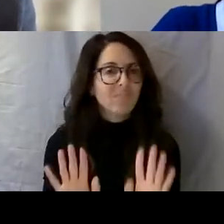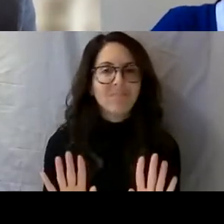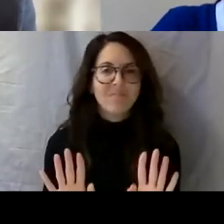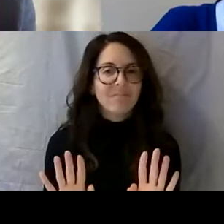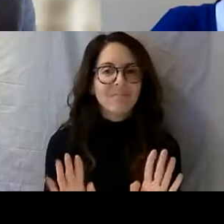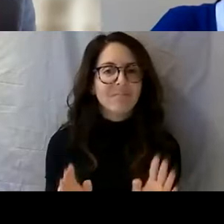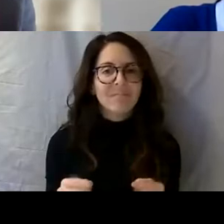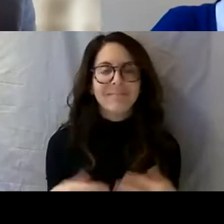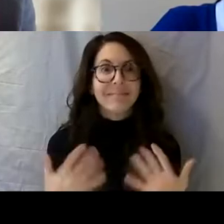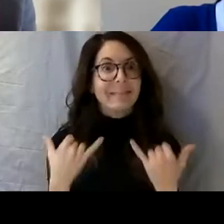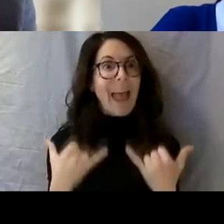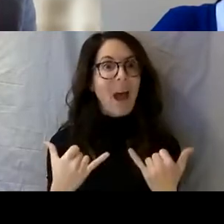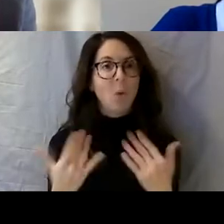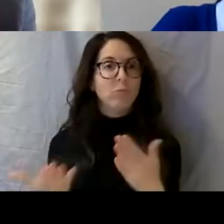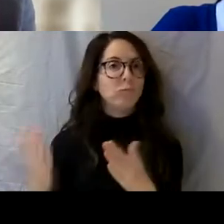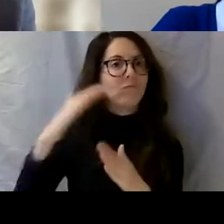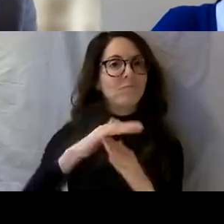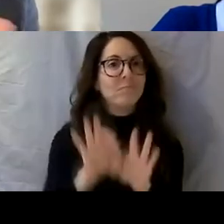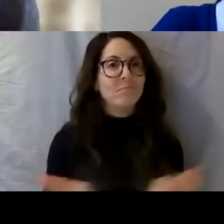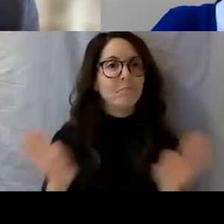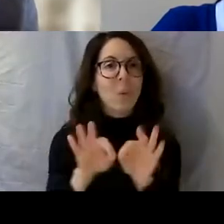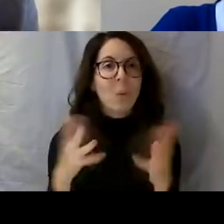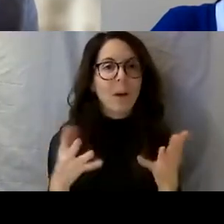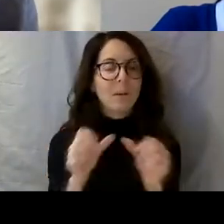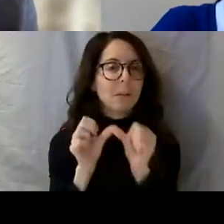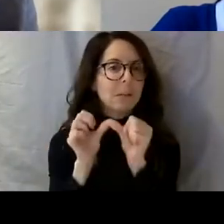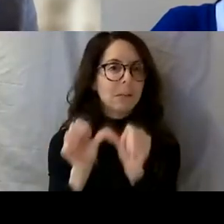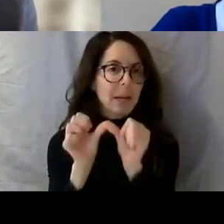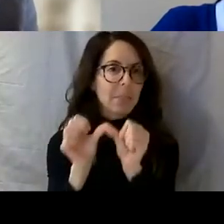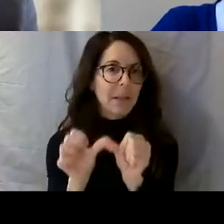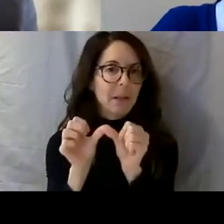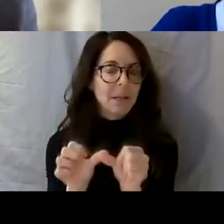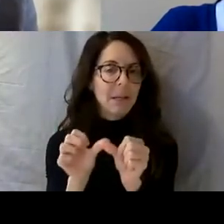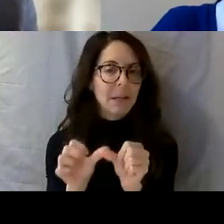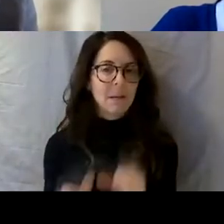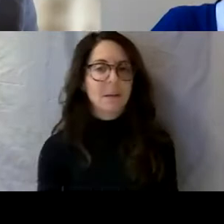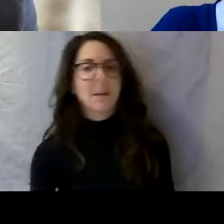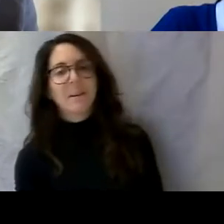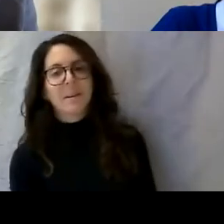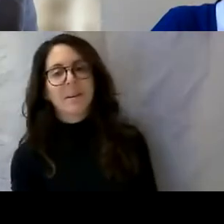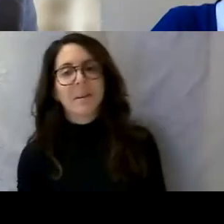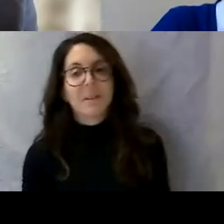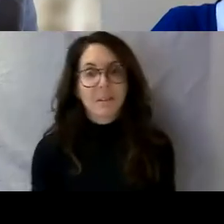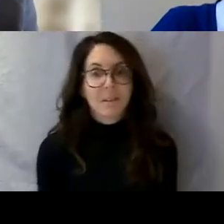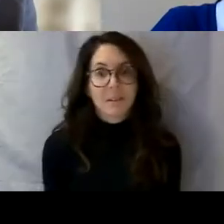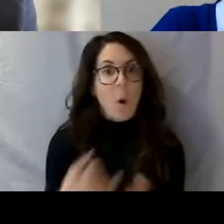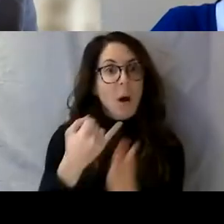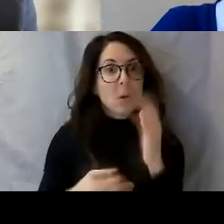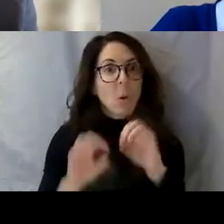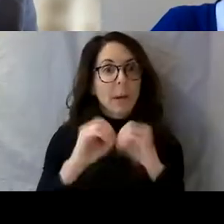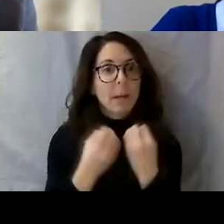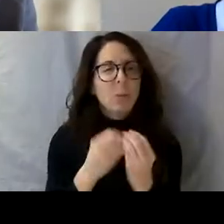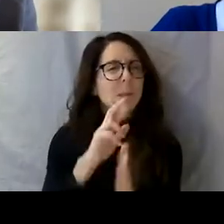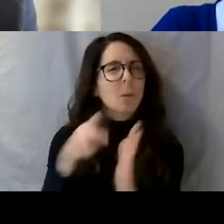now taking a whole new dimension. What is our role? What is an arts organization role when it comes